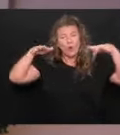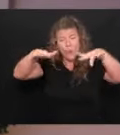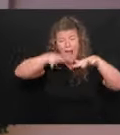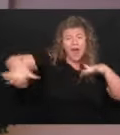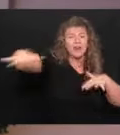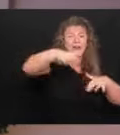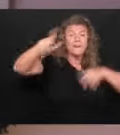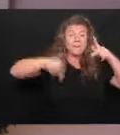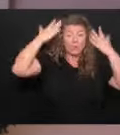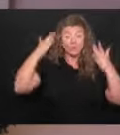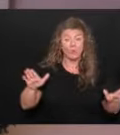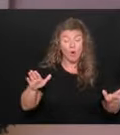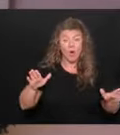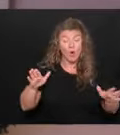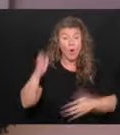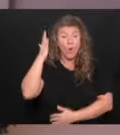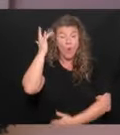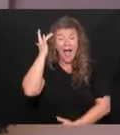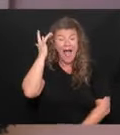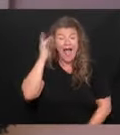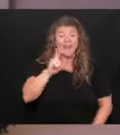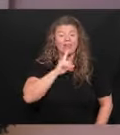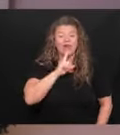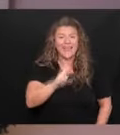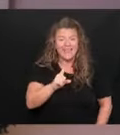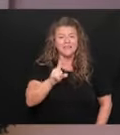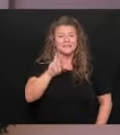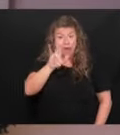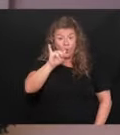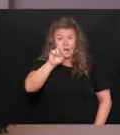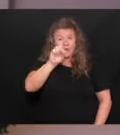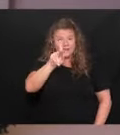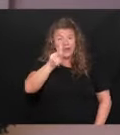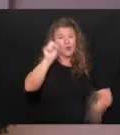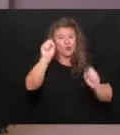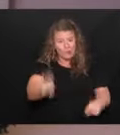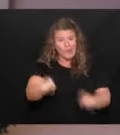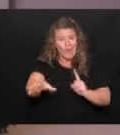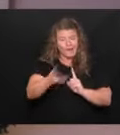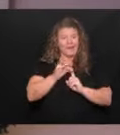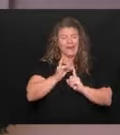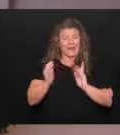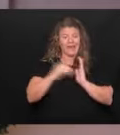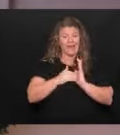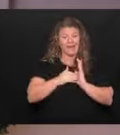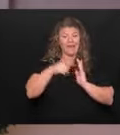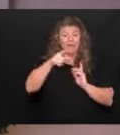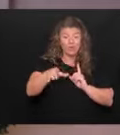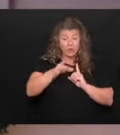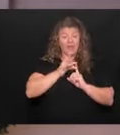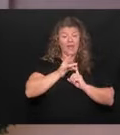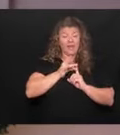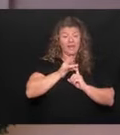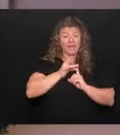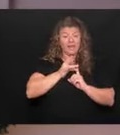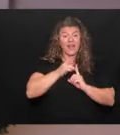don't know, because there is a risk that you could get reinfected and that you can infect other people. But if you're